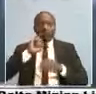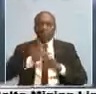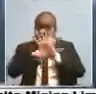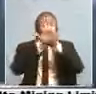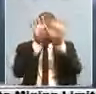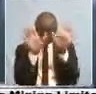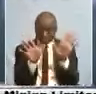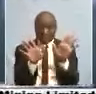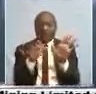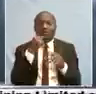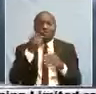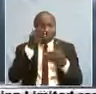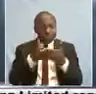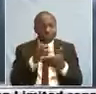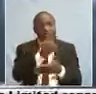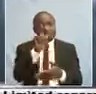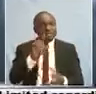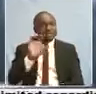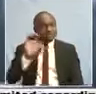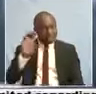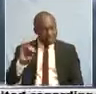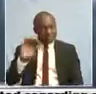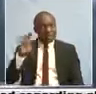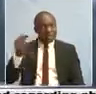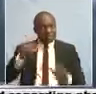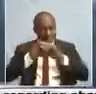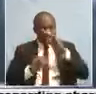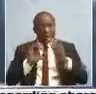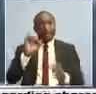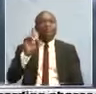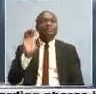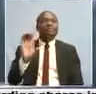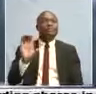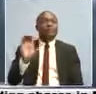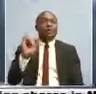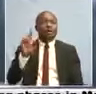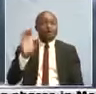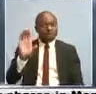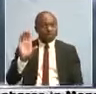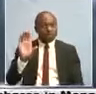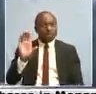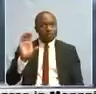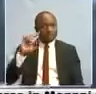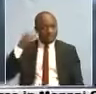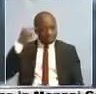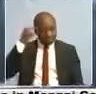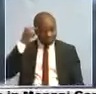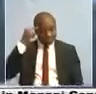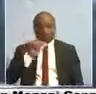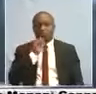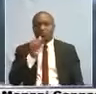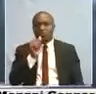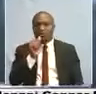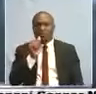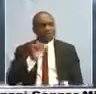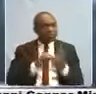about. And I'll say this, ZCCMIH is under IDC. IDC is owned by government. So it does not